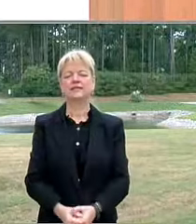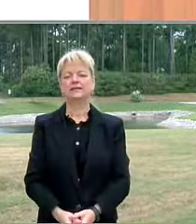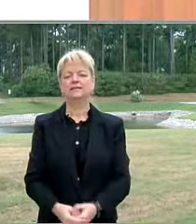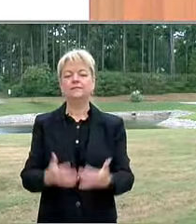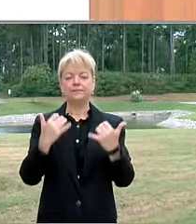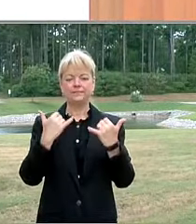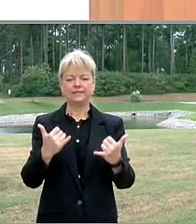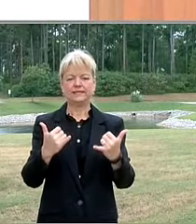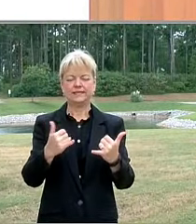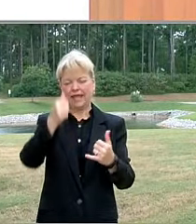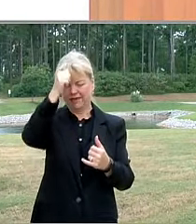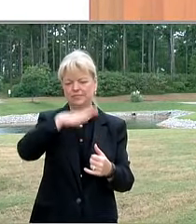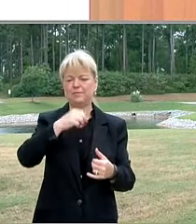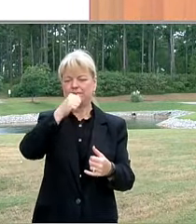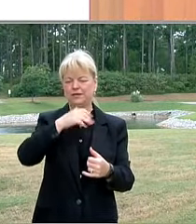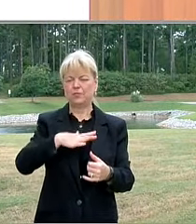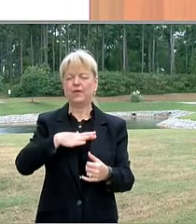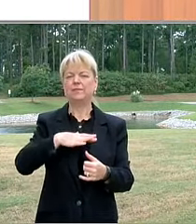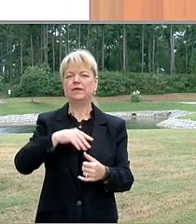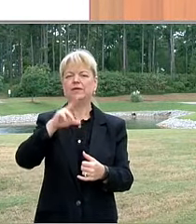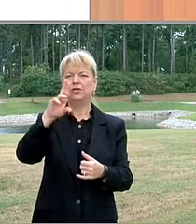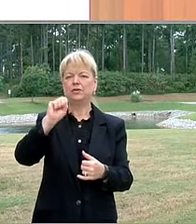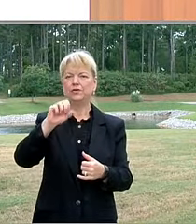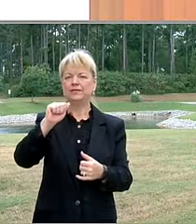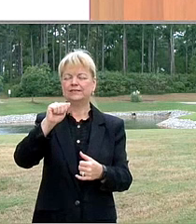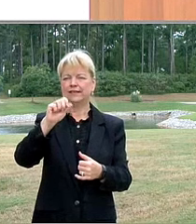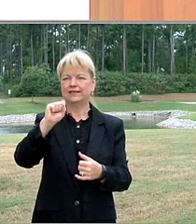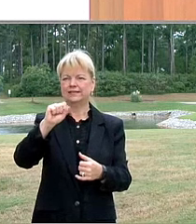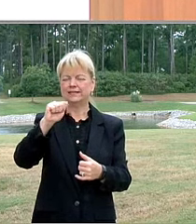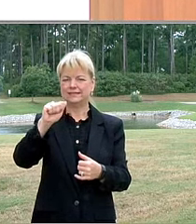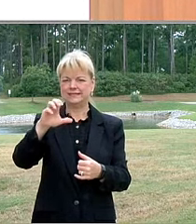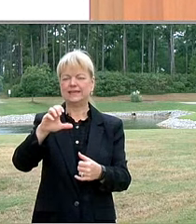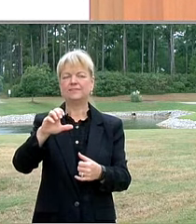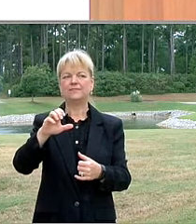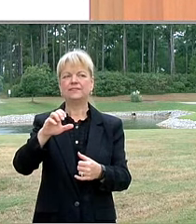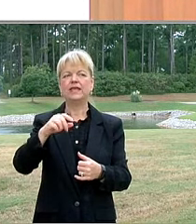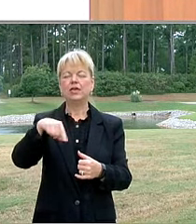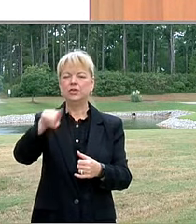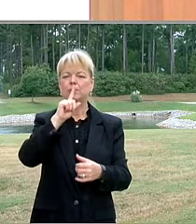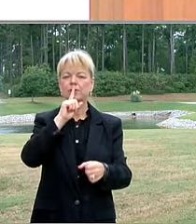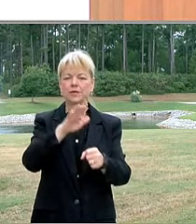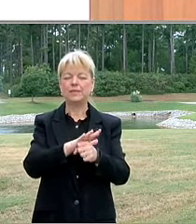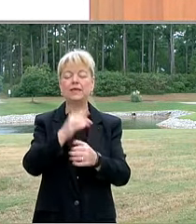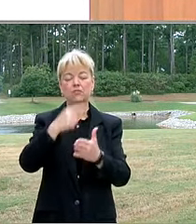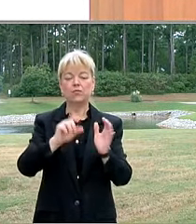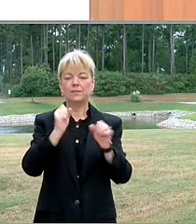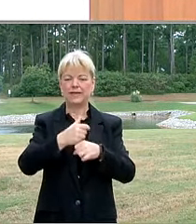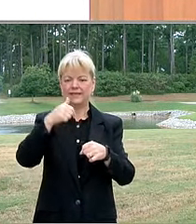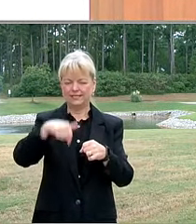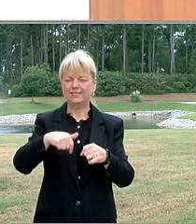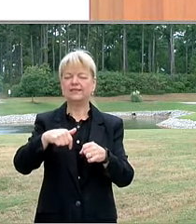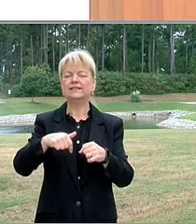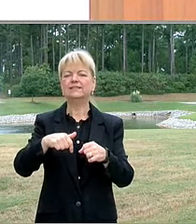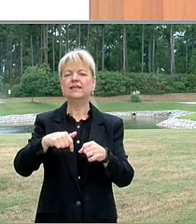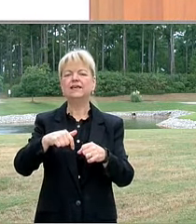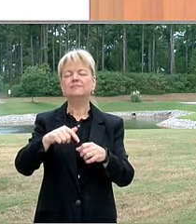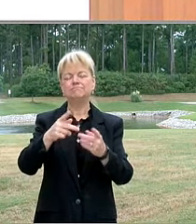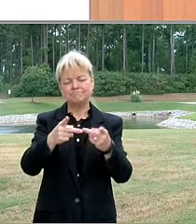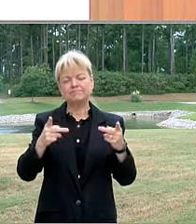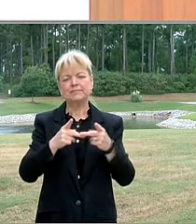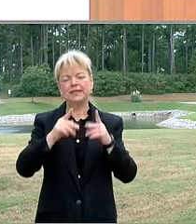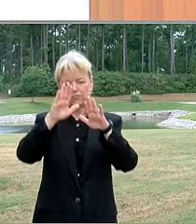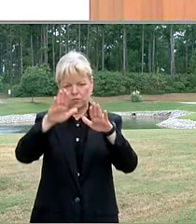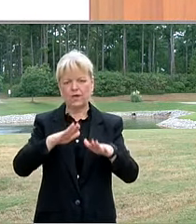Now to the men and women of USASAC, your character, competence, and commitment is what makes this command great. Each of you reflects the strength of our